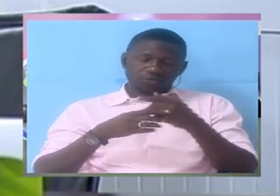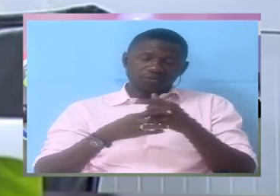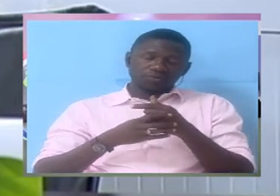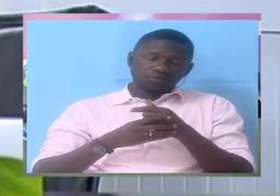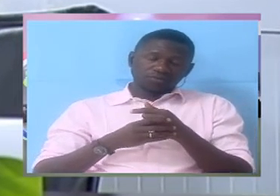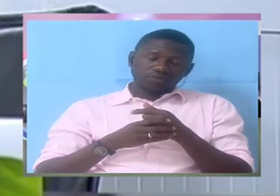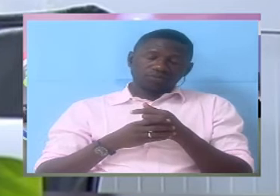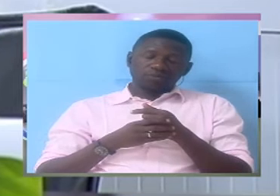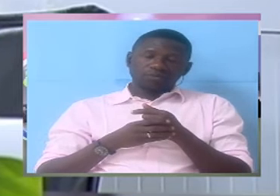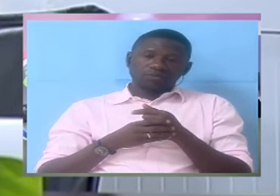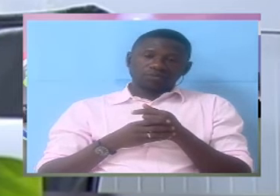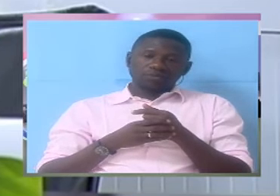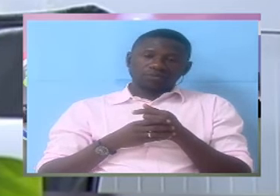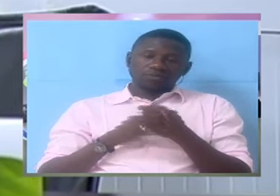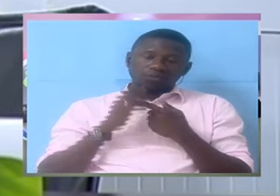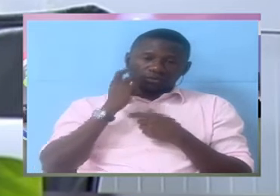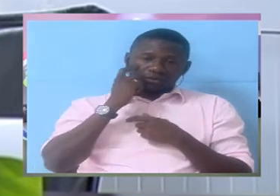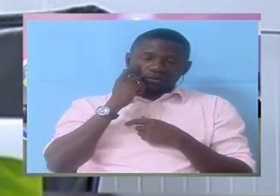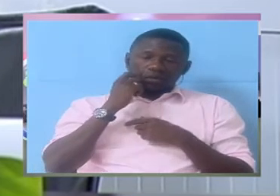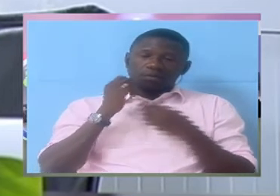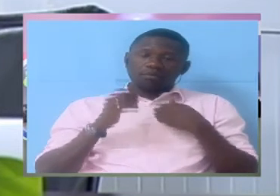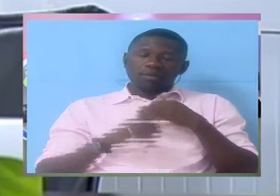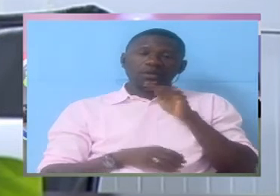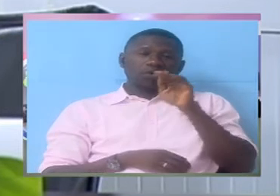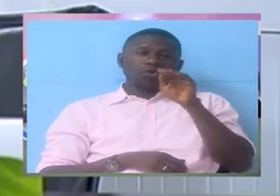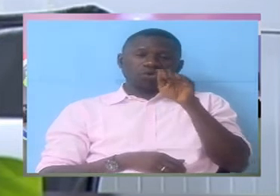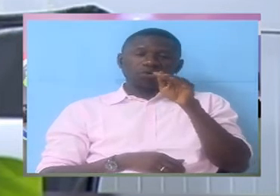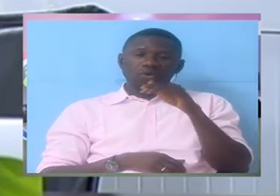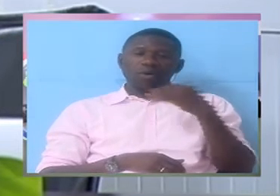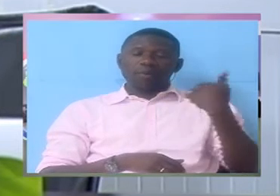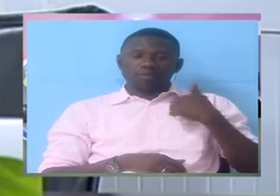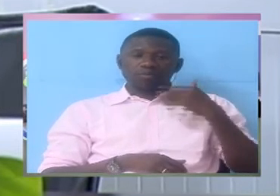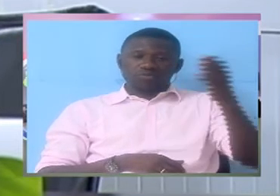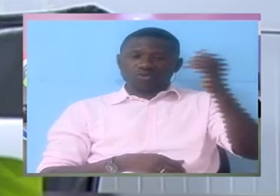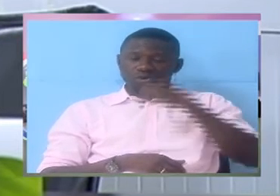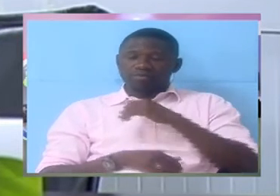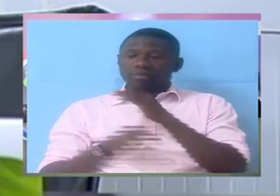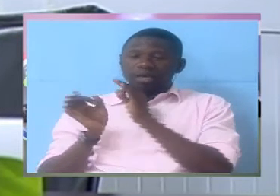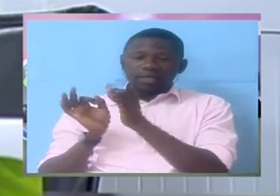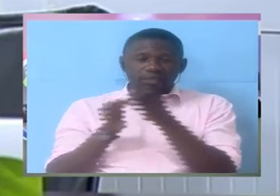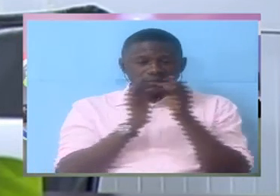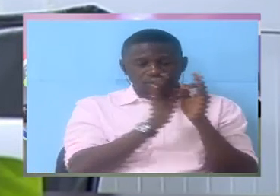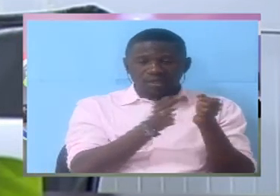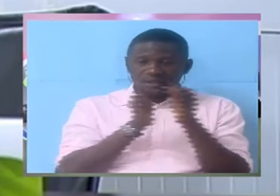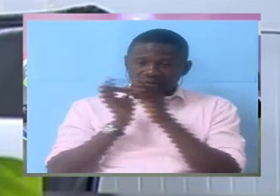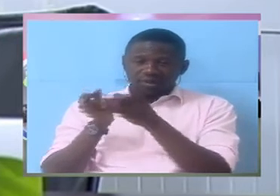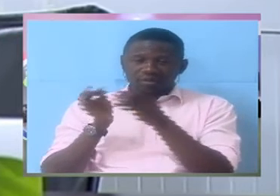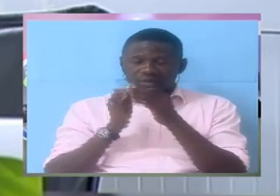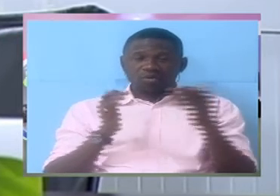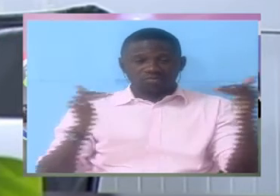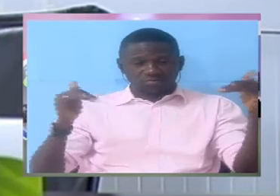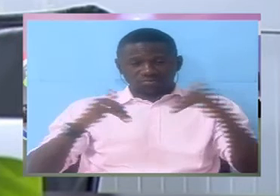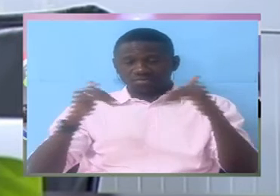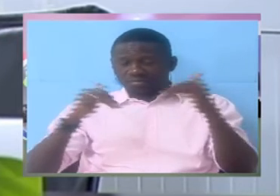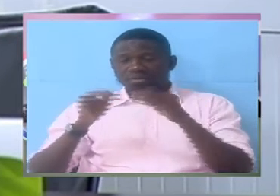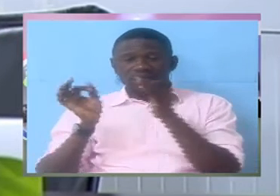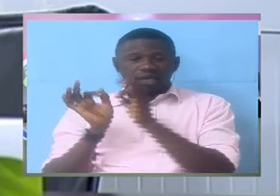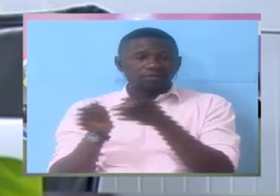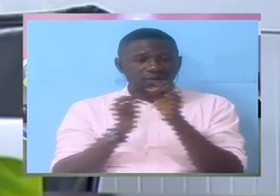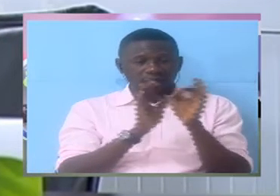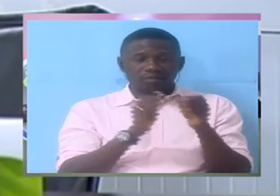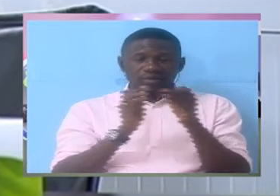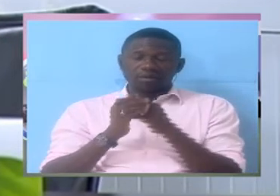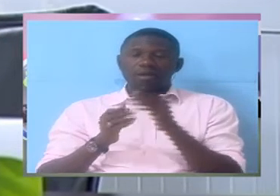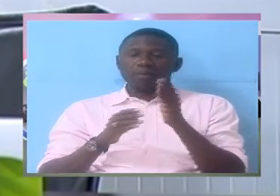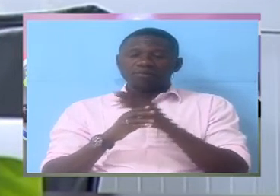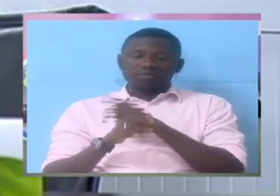nkela. I called briefings. Nka bengokele puru ngakumolu kacha kebo nyoto.